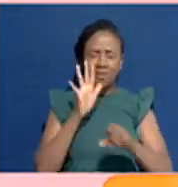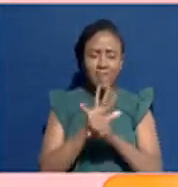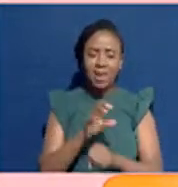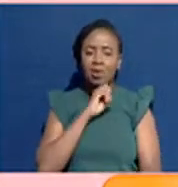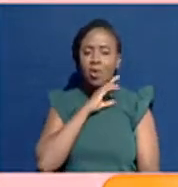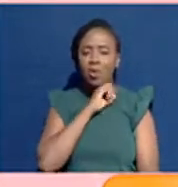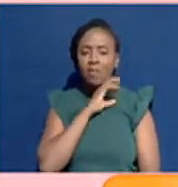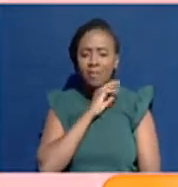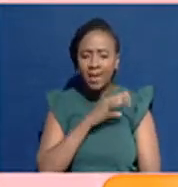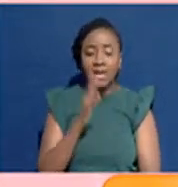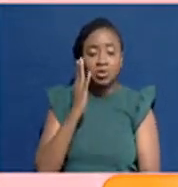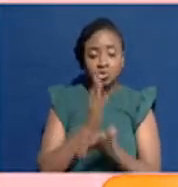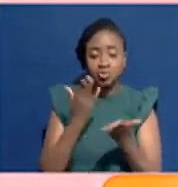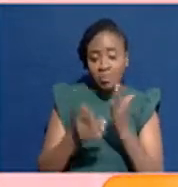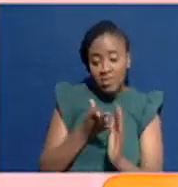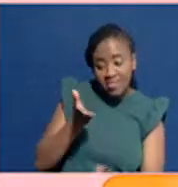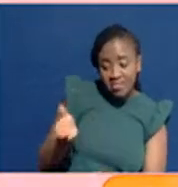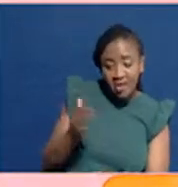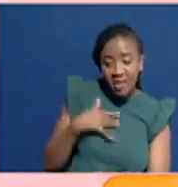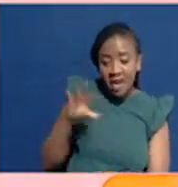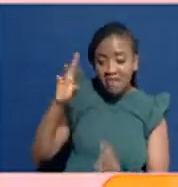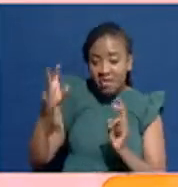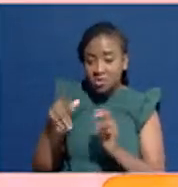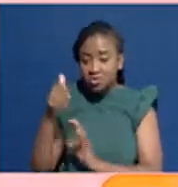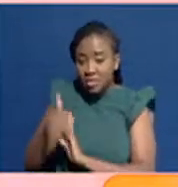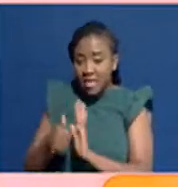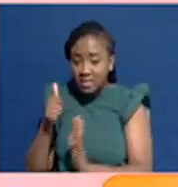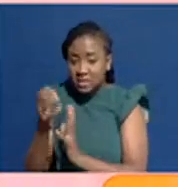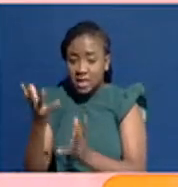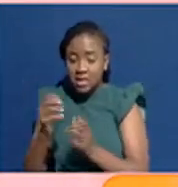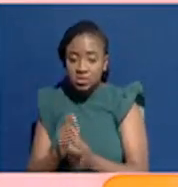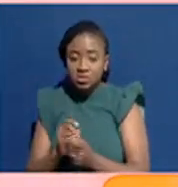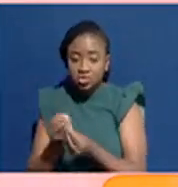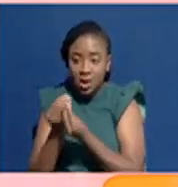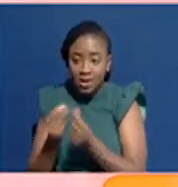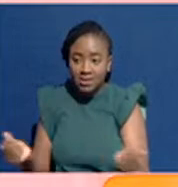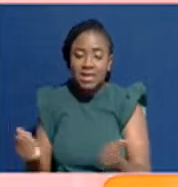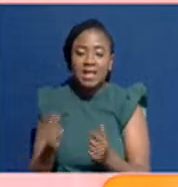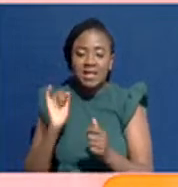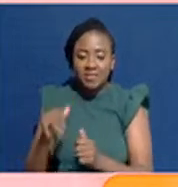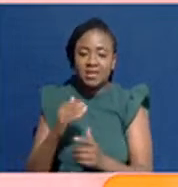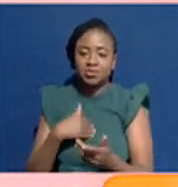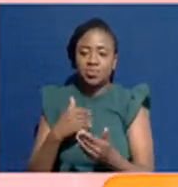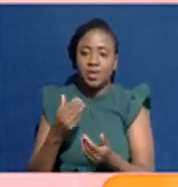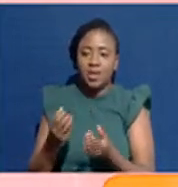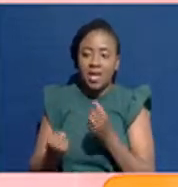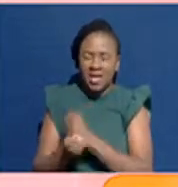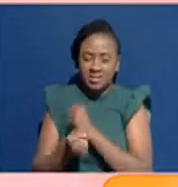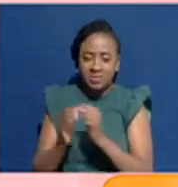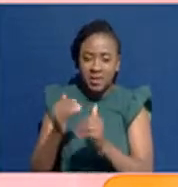issues with SGL that needed to be addressed, and that will inform the next project on